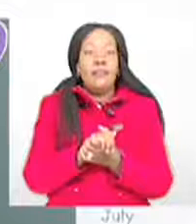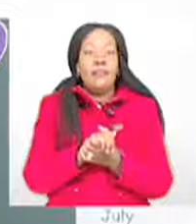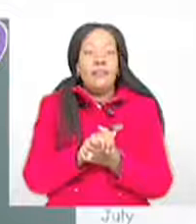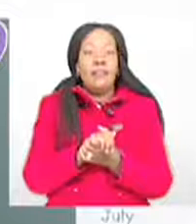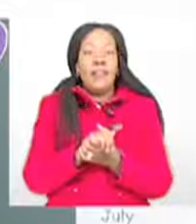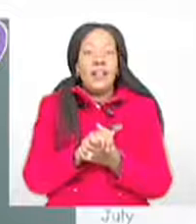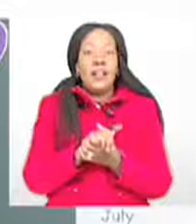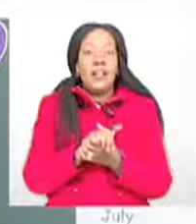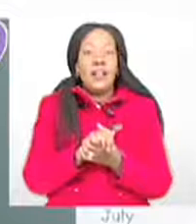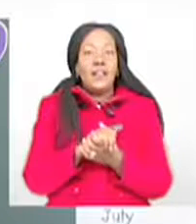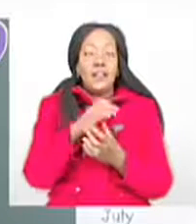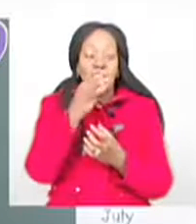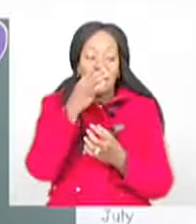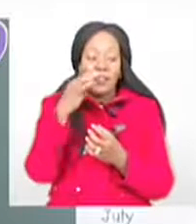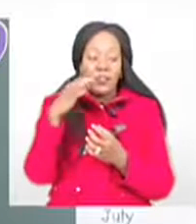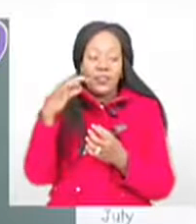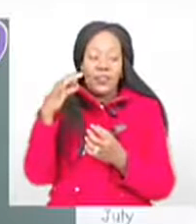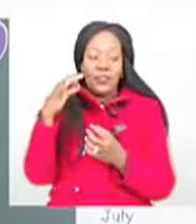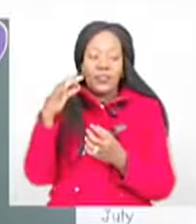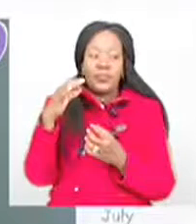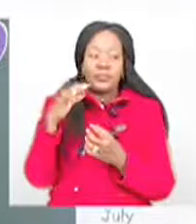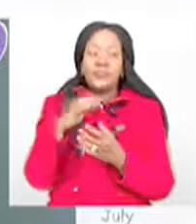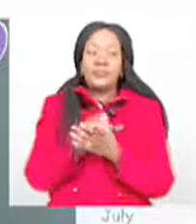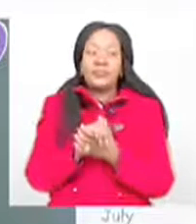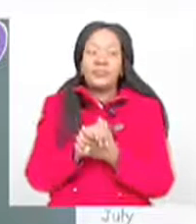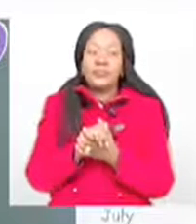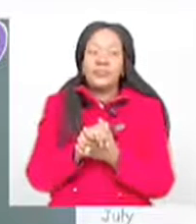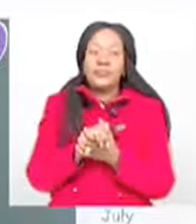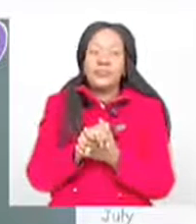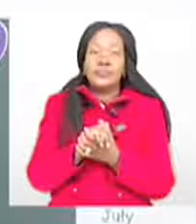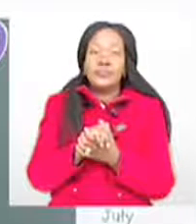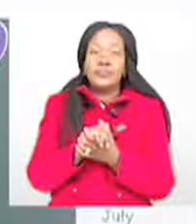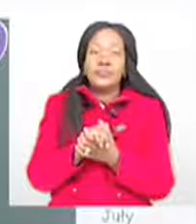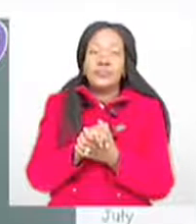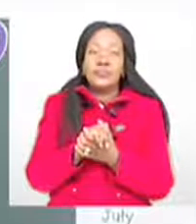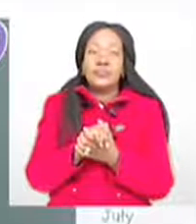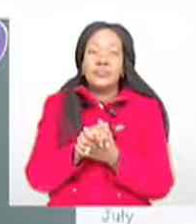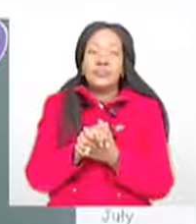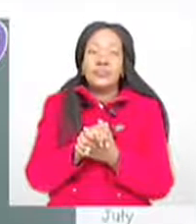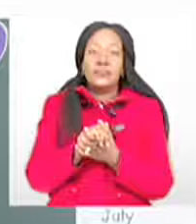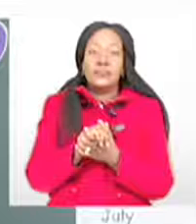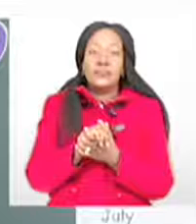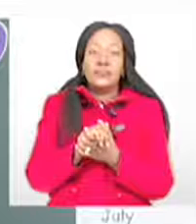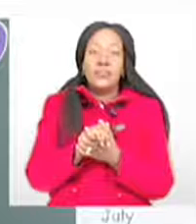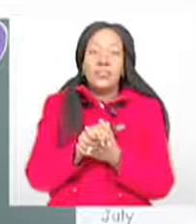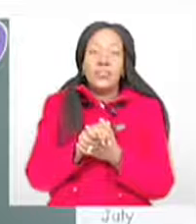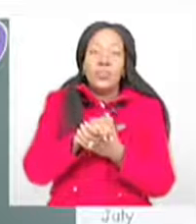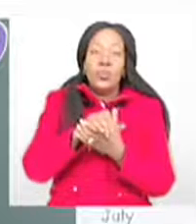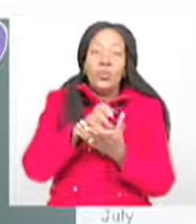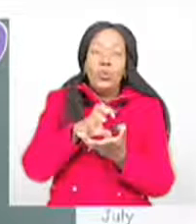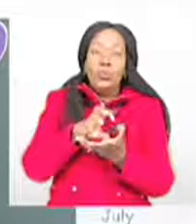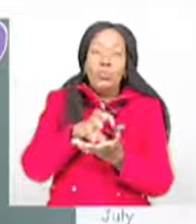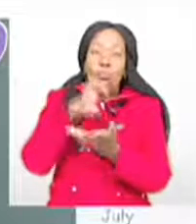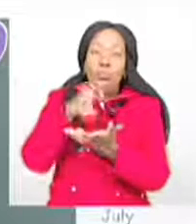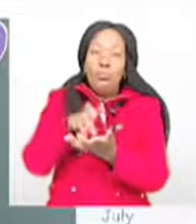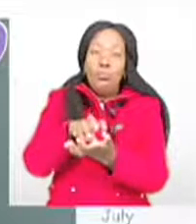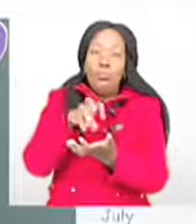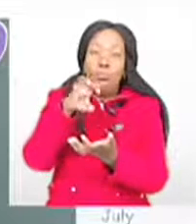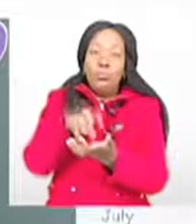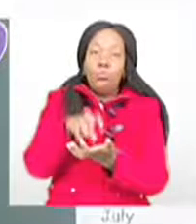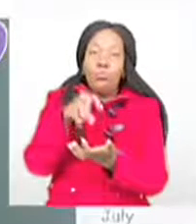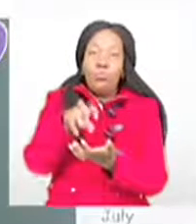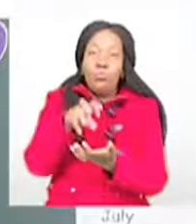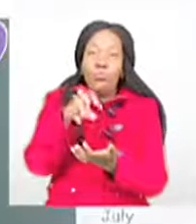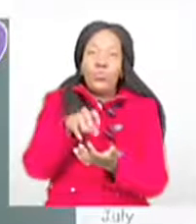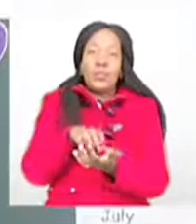I have a fly. The frog will walk or run over